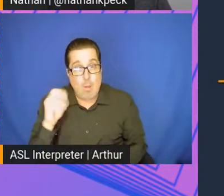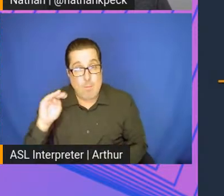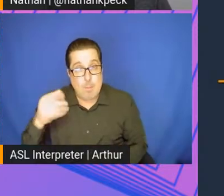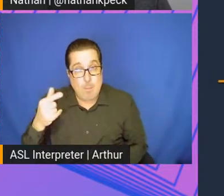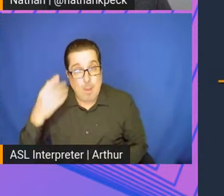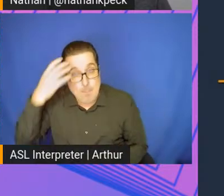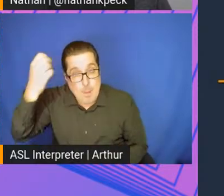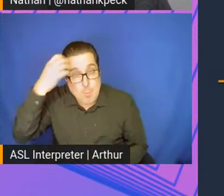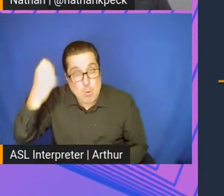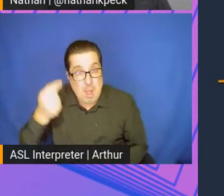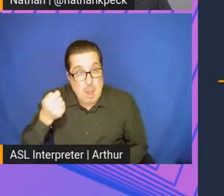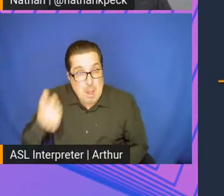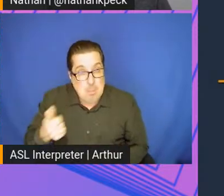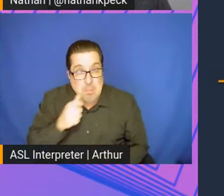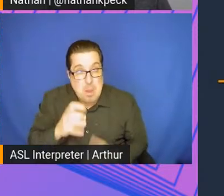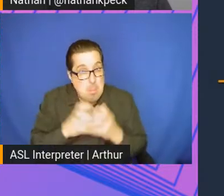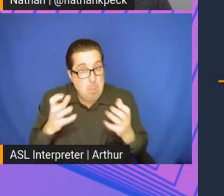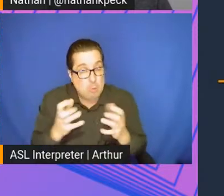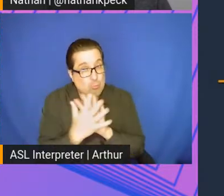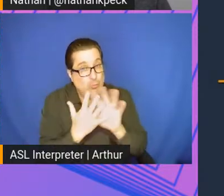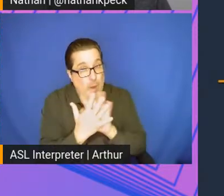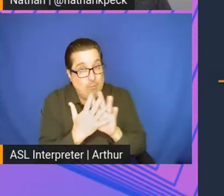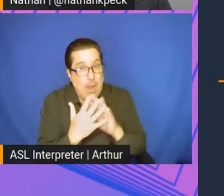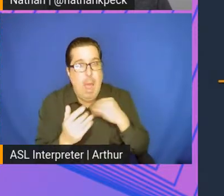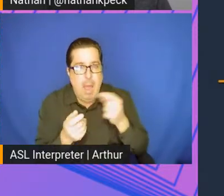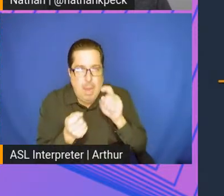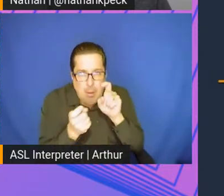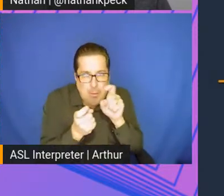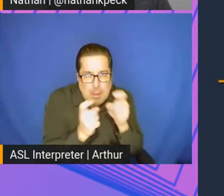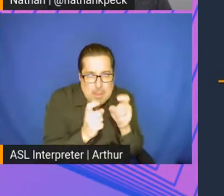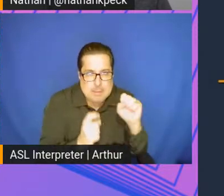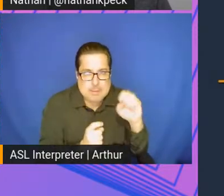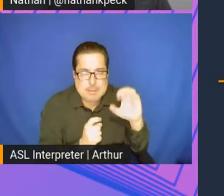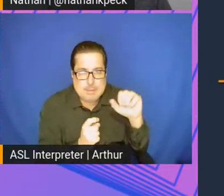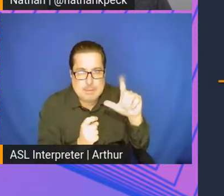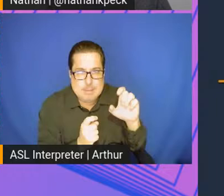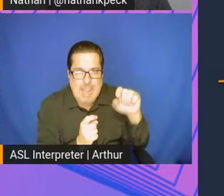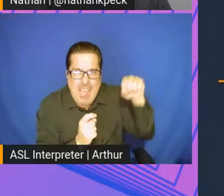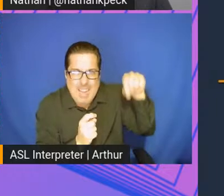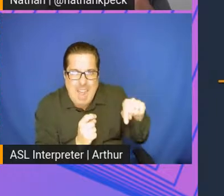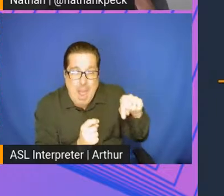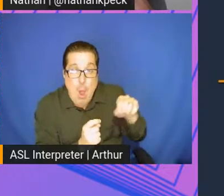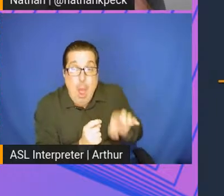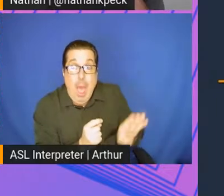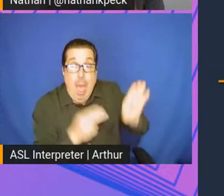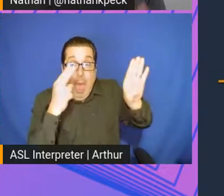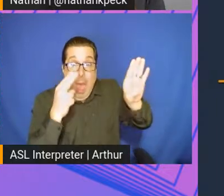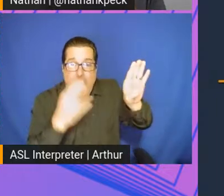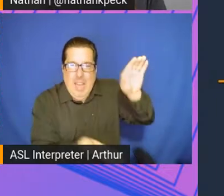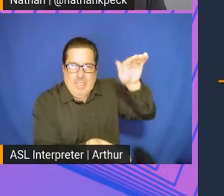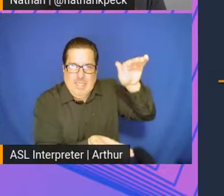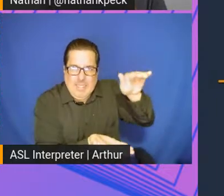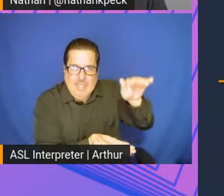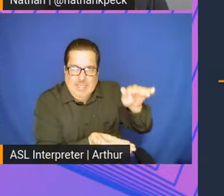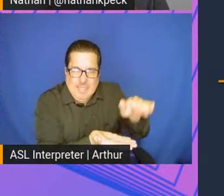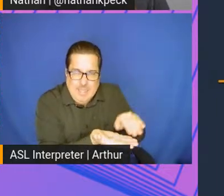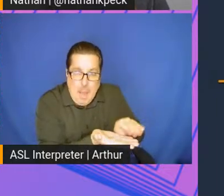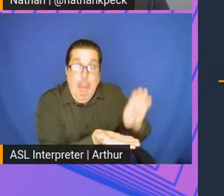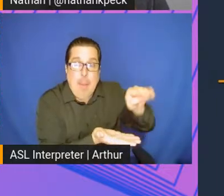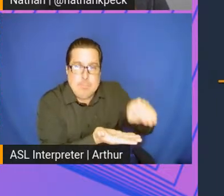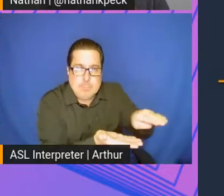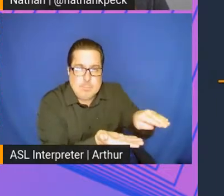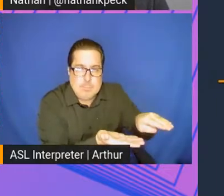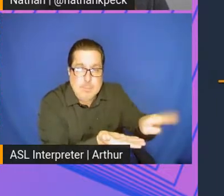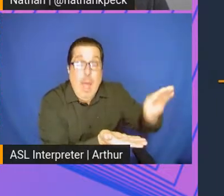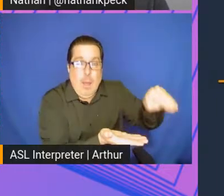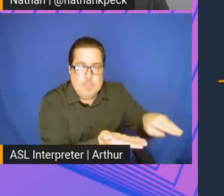receive a lot of activity, I can scale it down and start paying less for it by just getting my